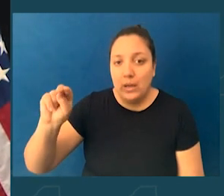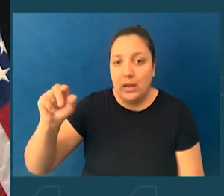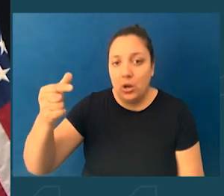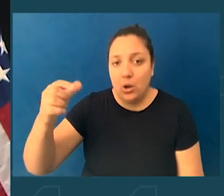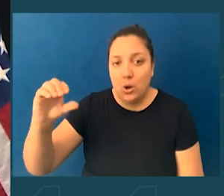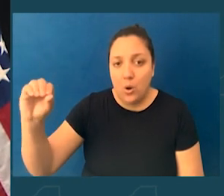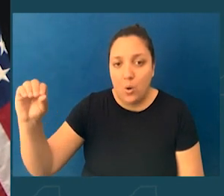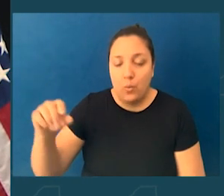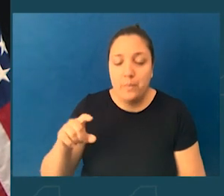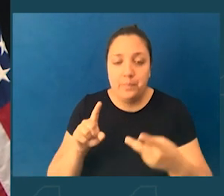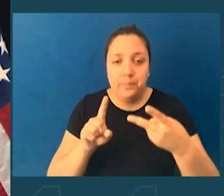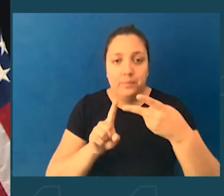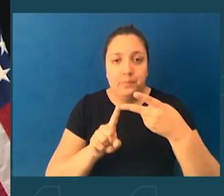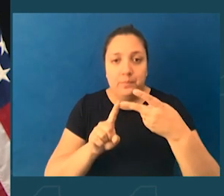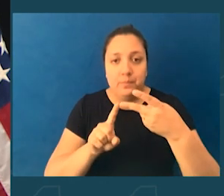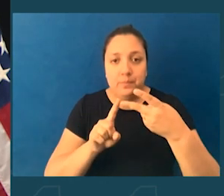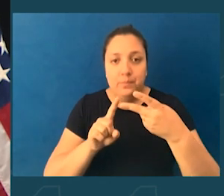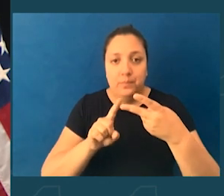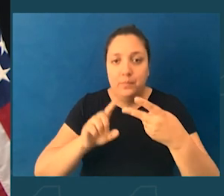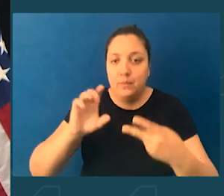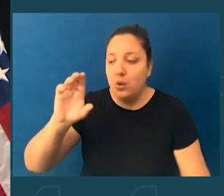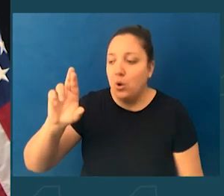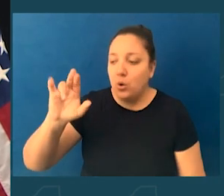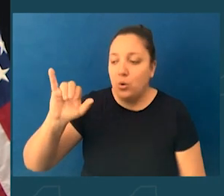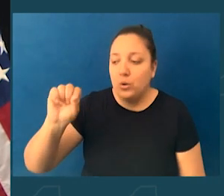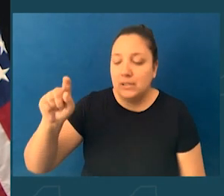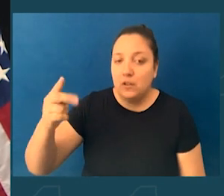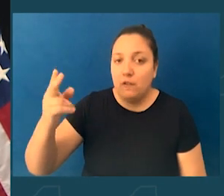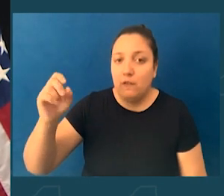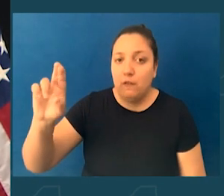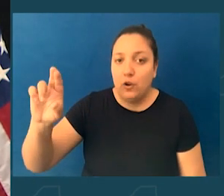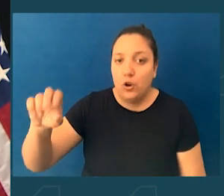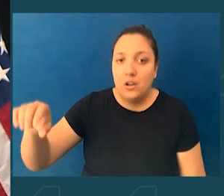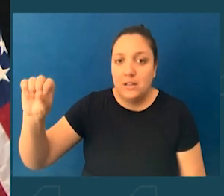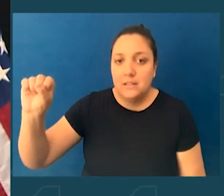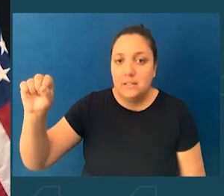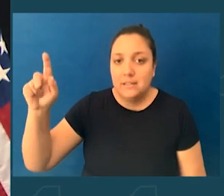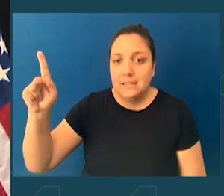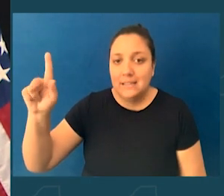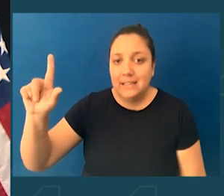South District Council Member Christopher Scanlon.